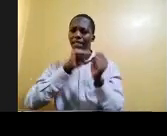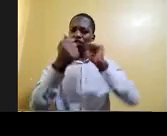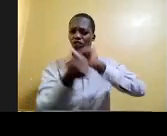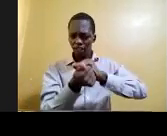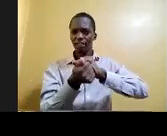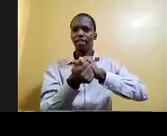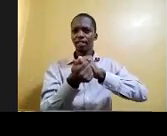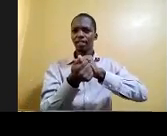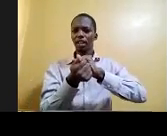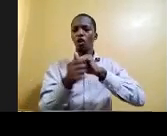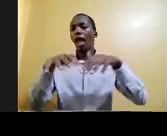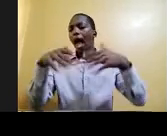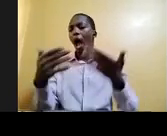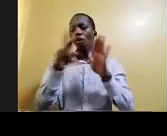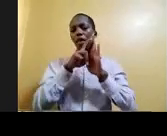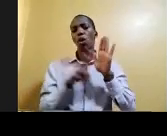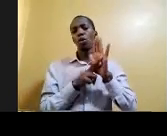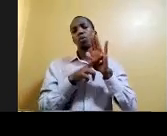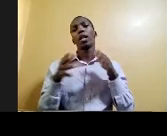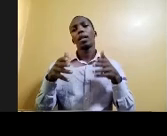function. So next slide, please.